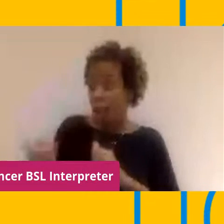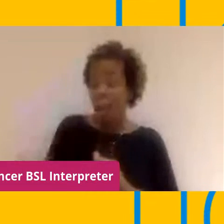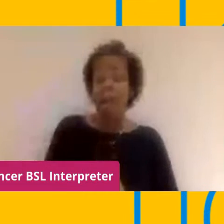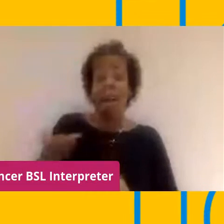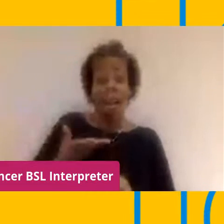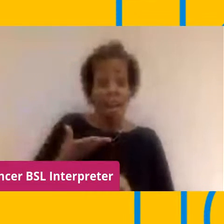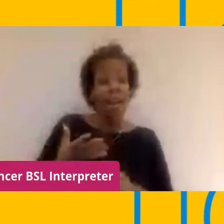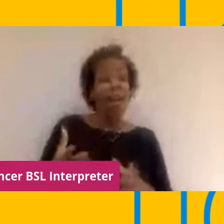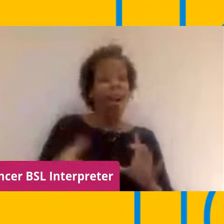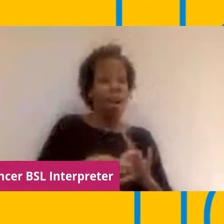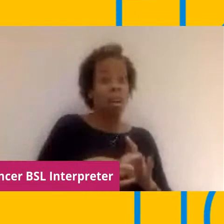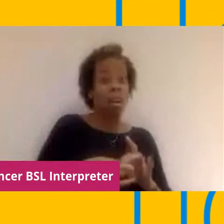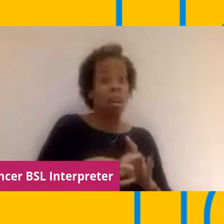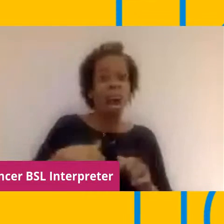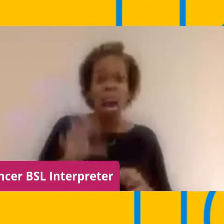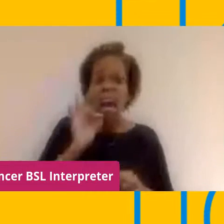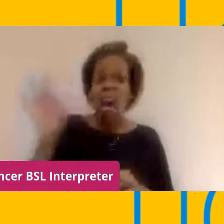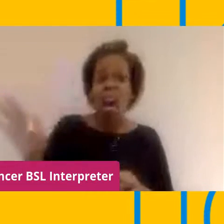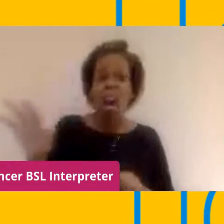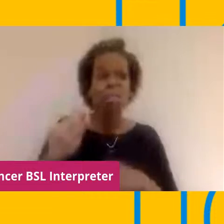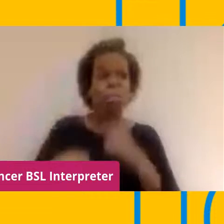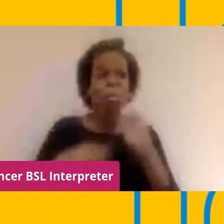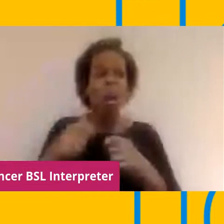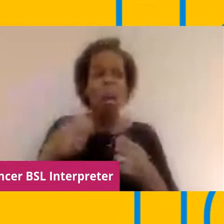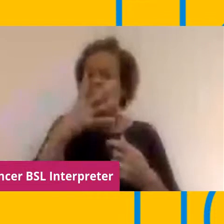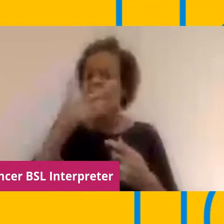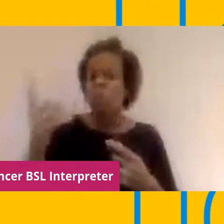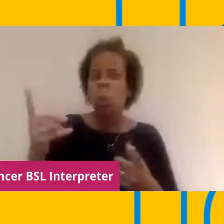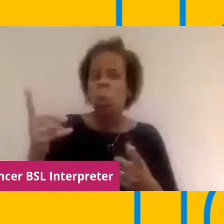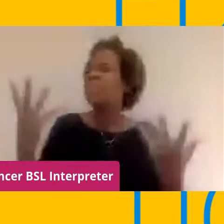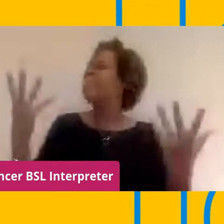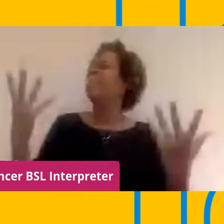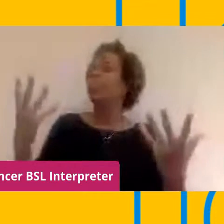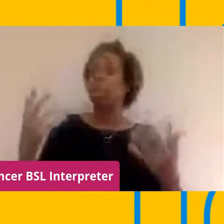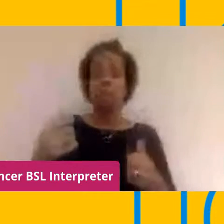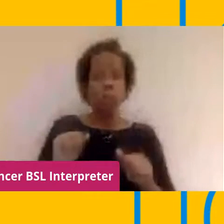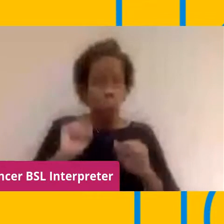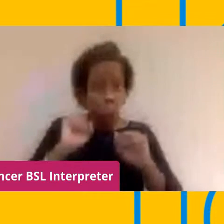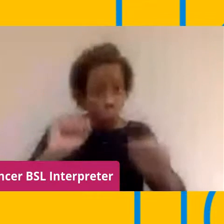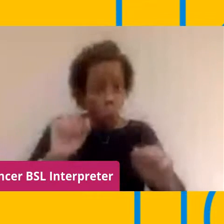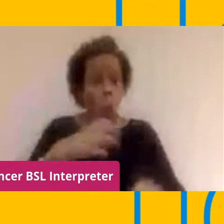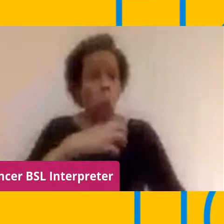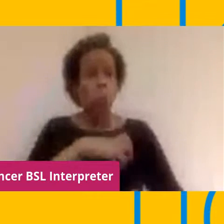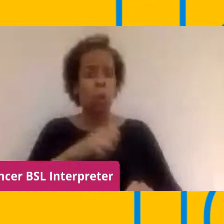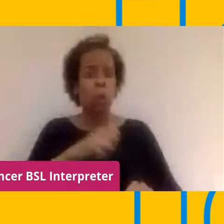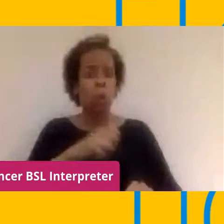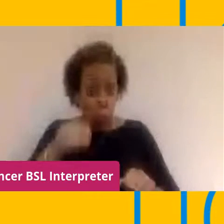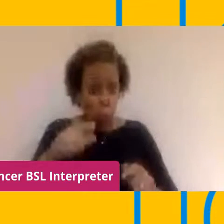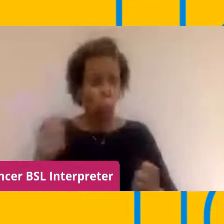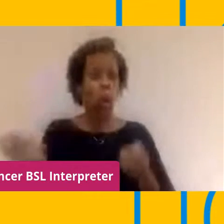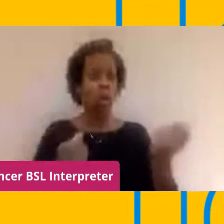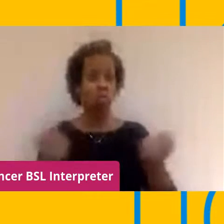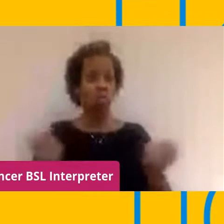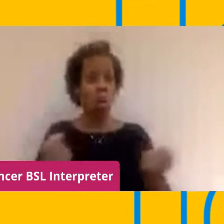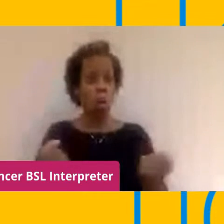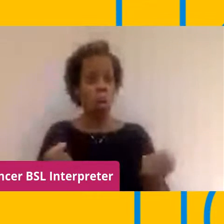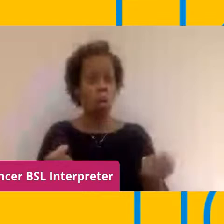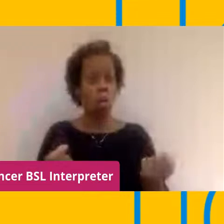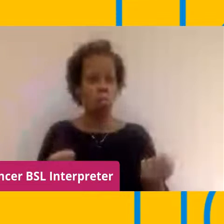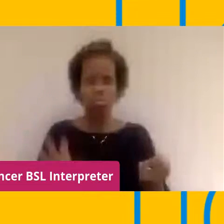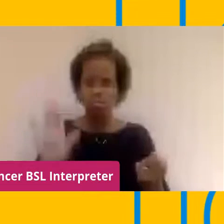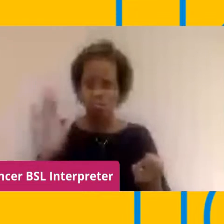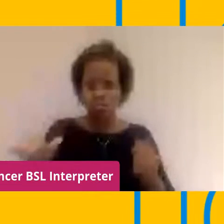I ask one of your colleagues. Because, it's your union, you own it, and saying to somebody else, be part of